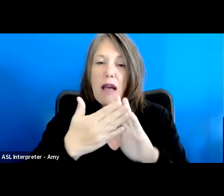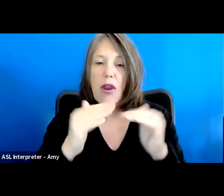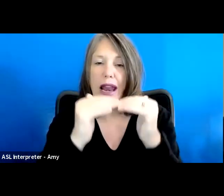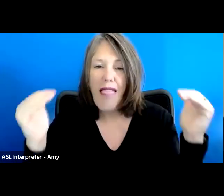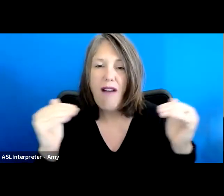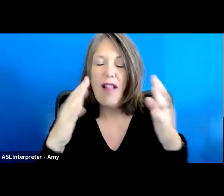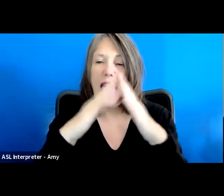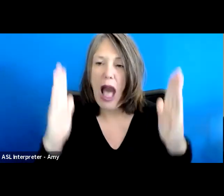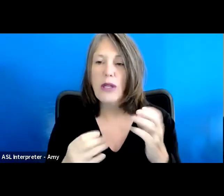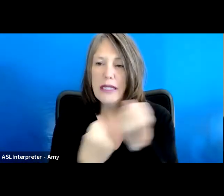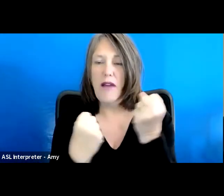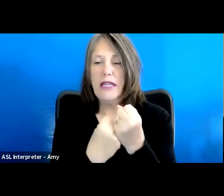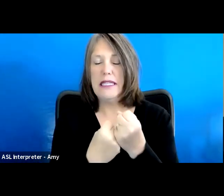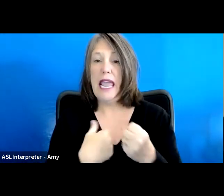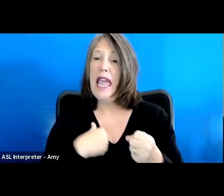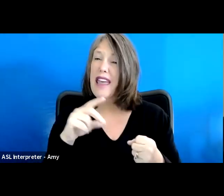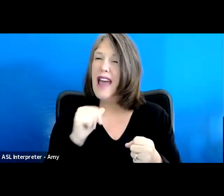a